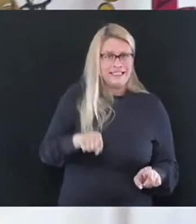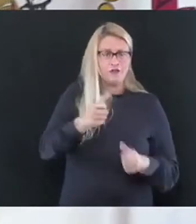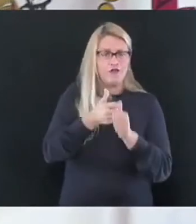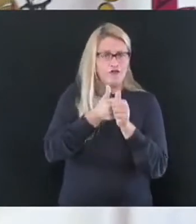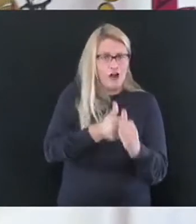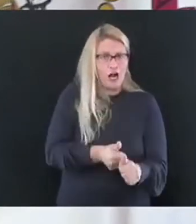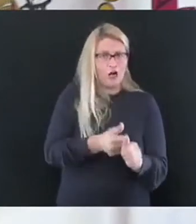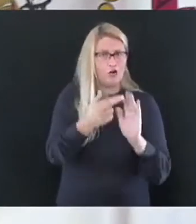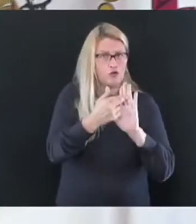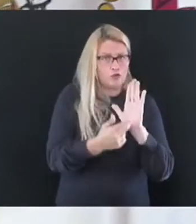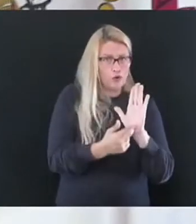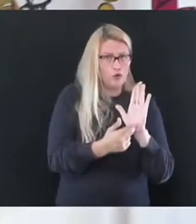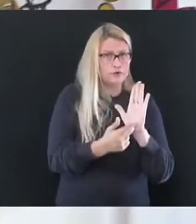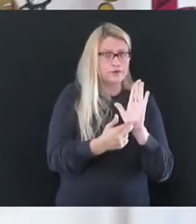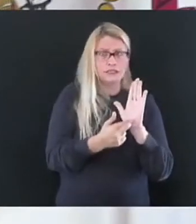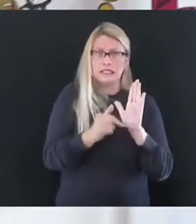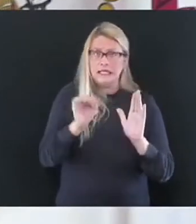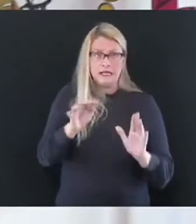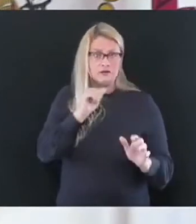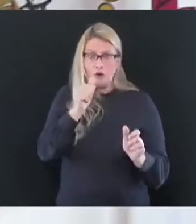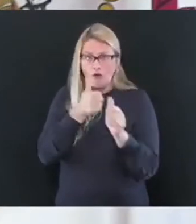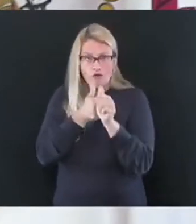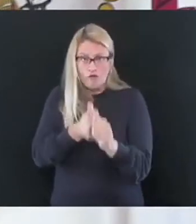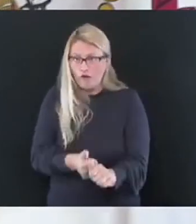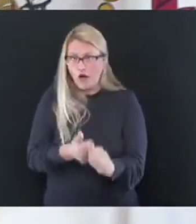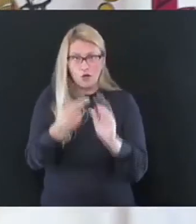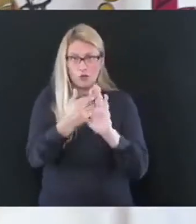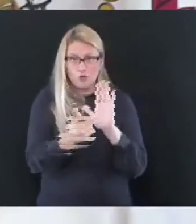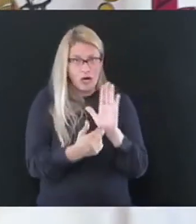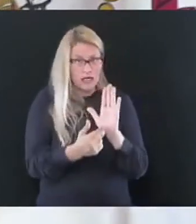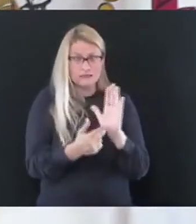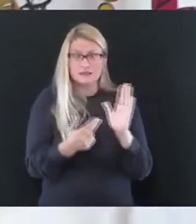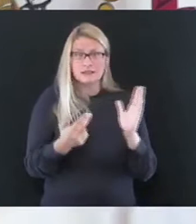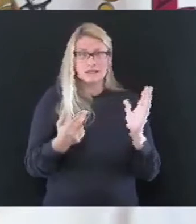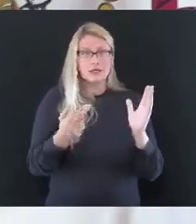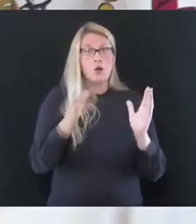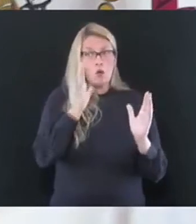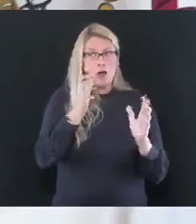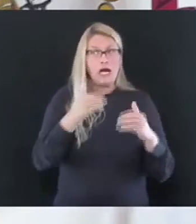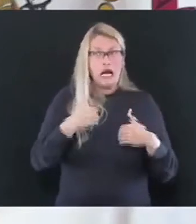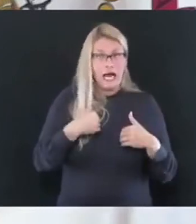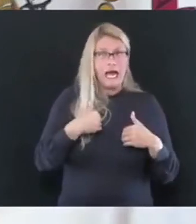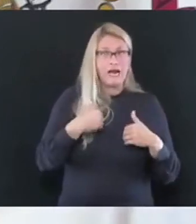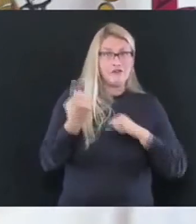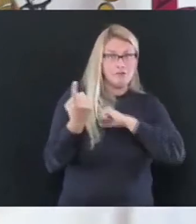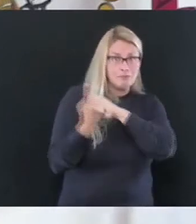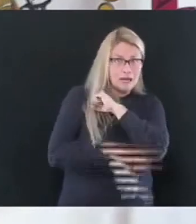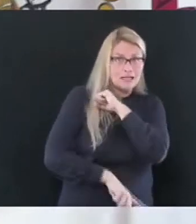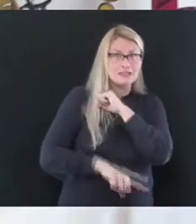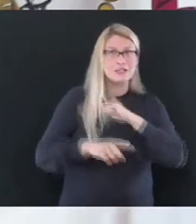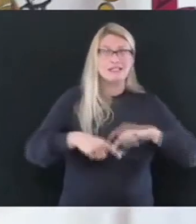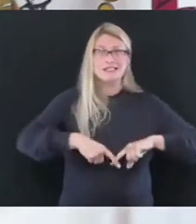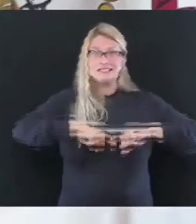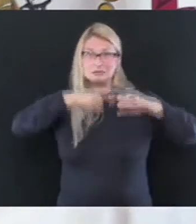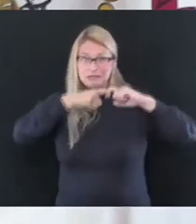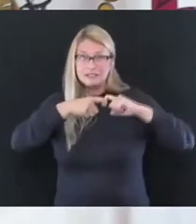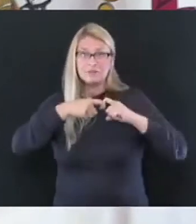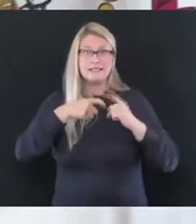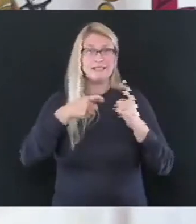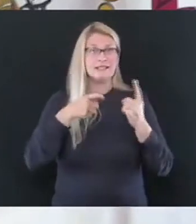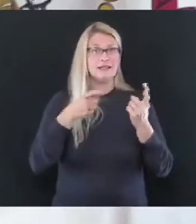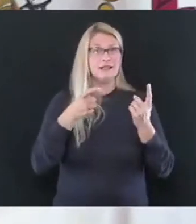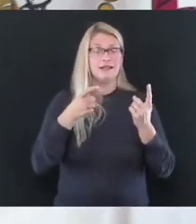failure to adhere to the guidelines and these supplemental protocols will result in suspension